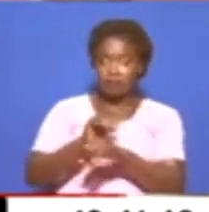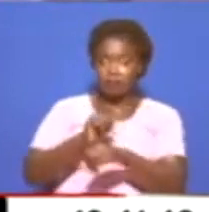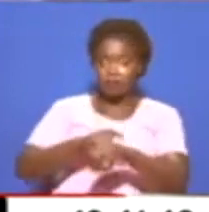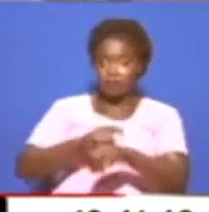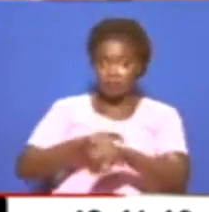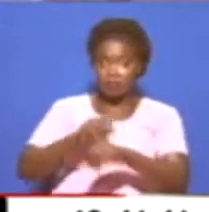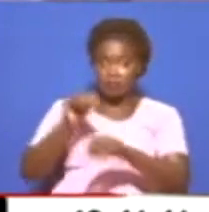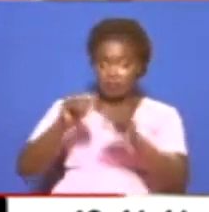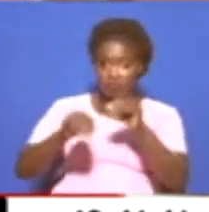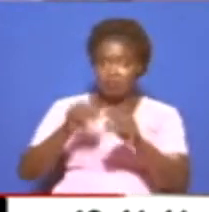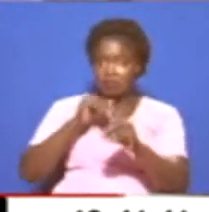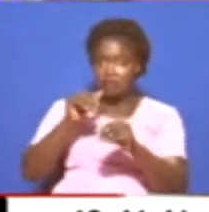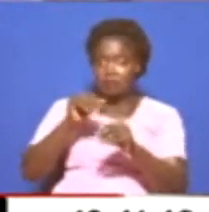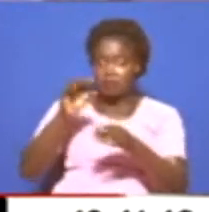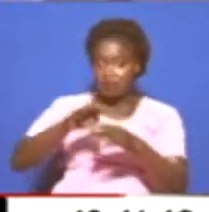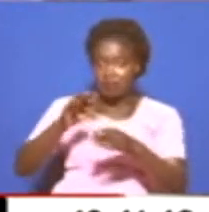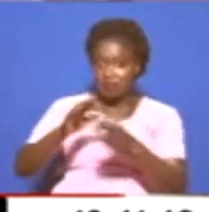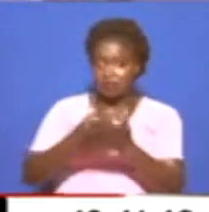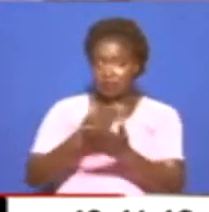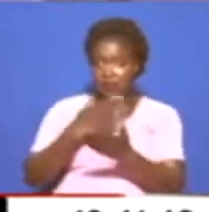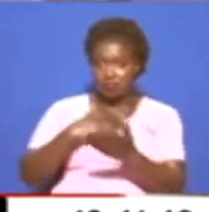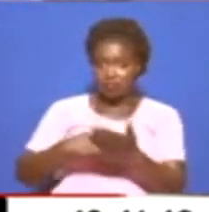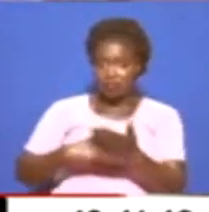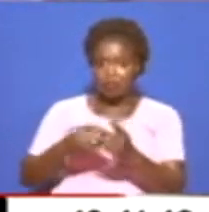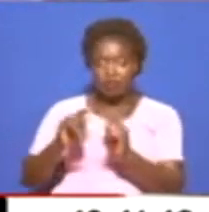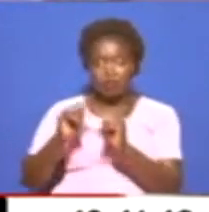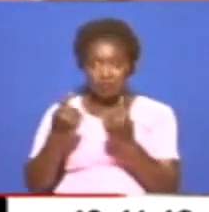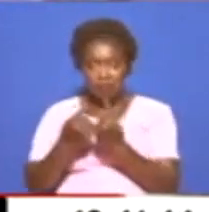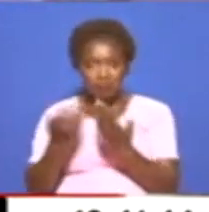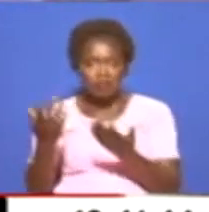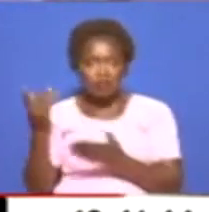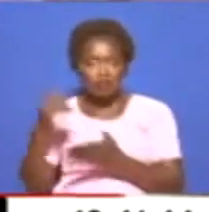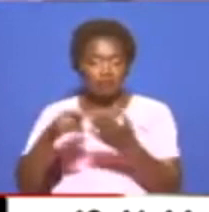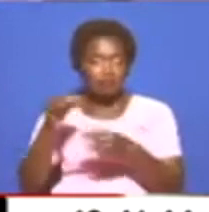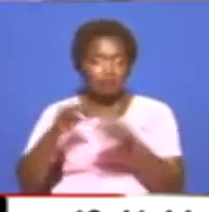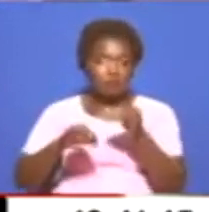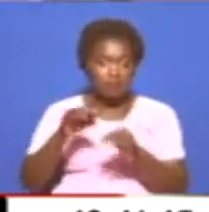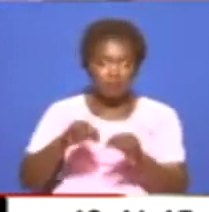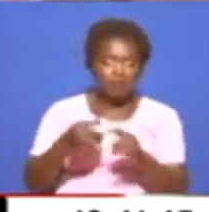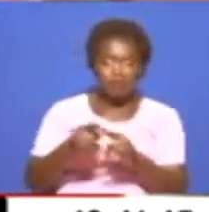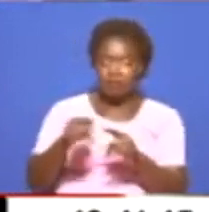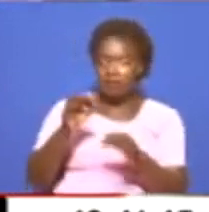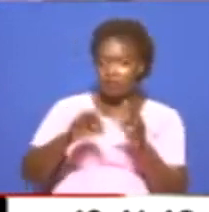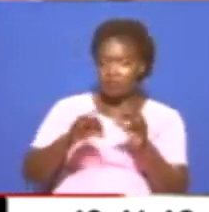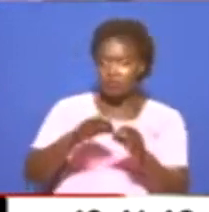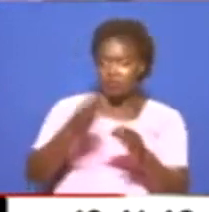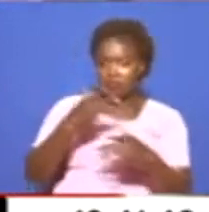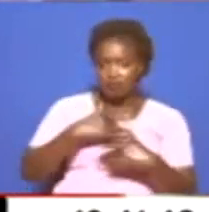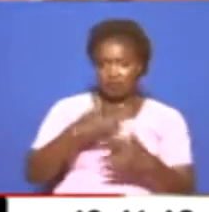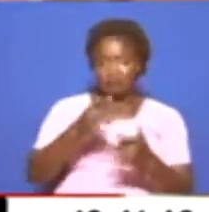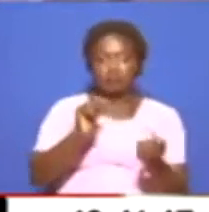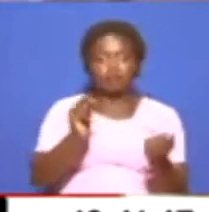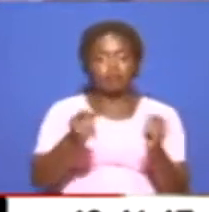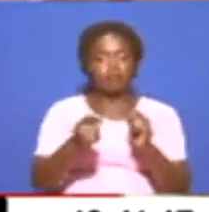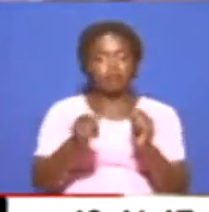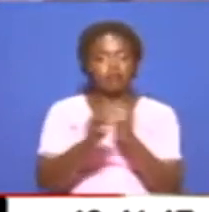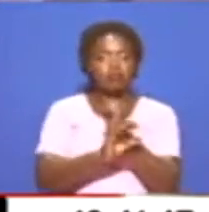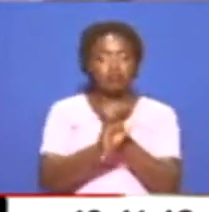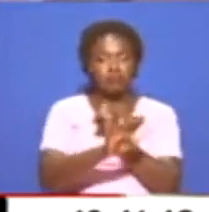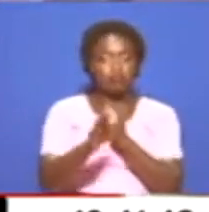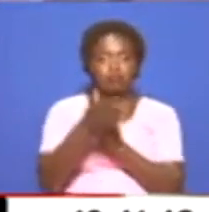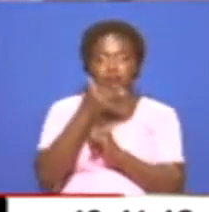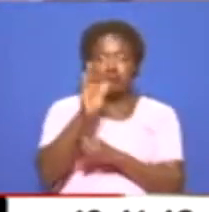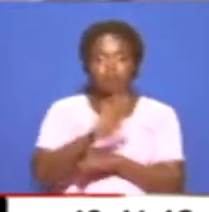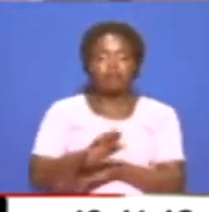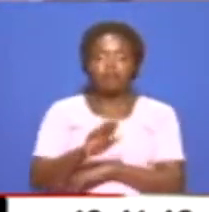don't vote for somebody based on their ethnicity or what. You vote for somebody because you have an interest of changing your country to a better place